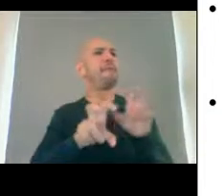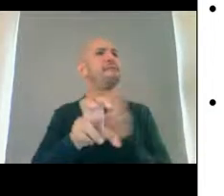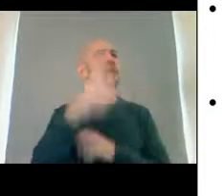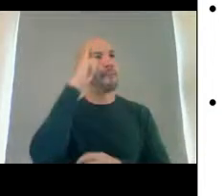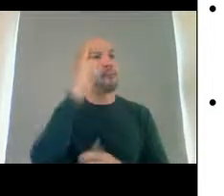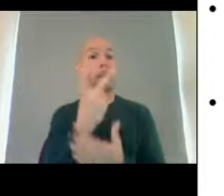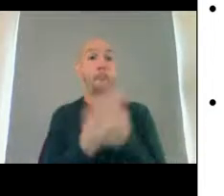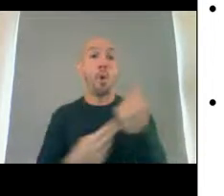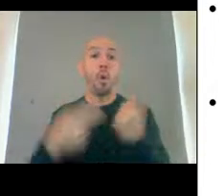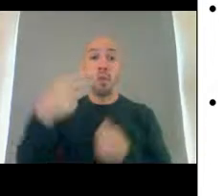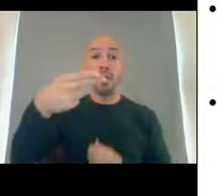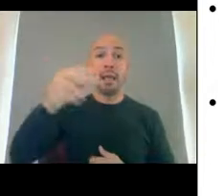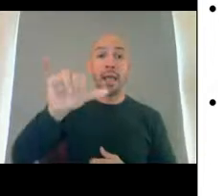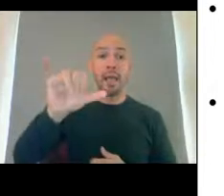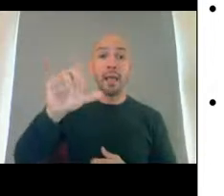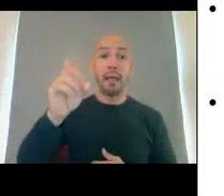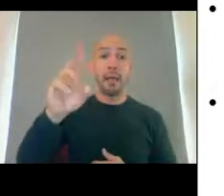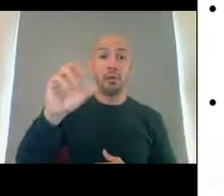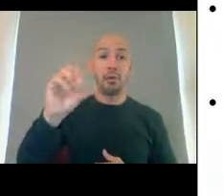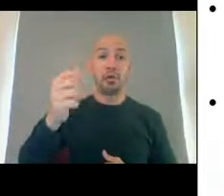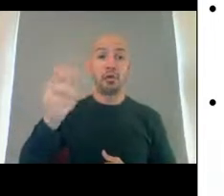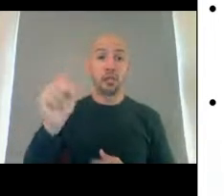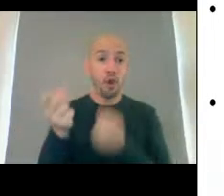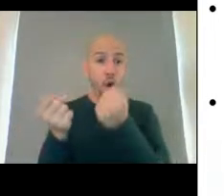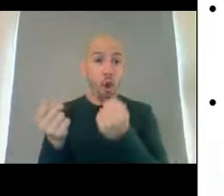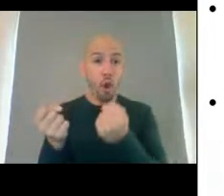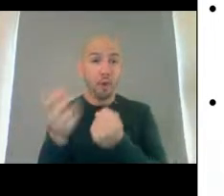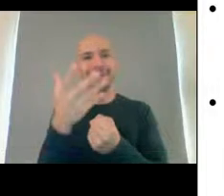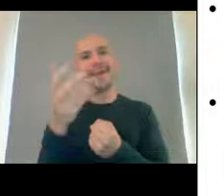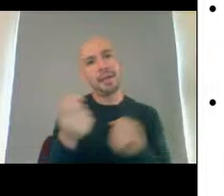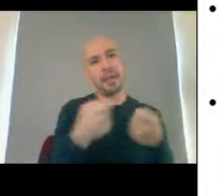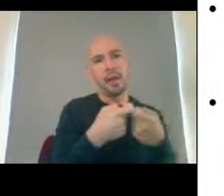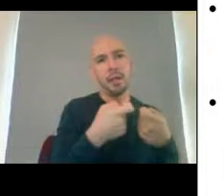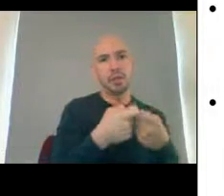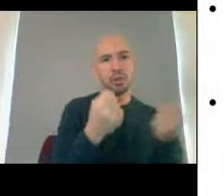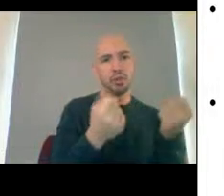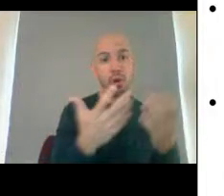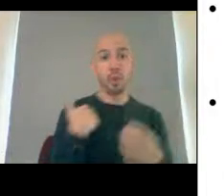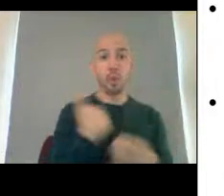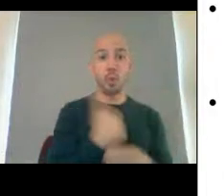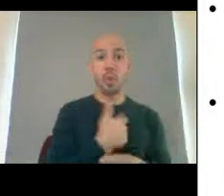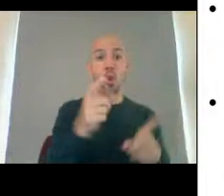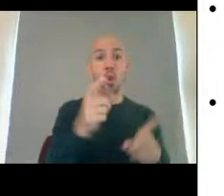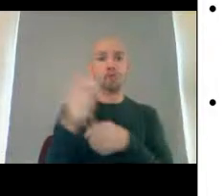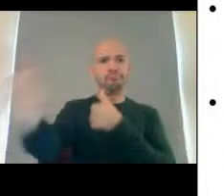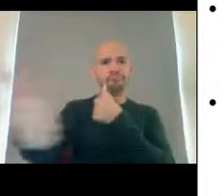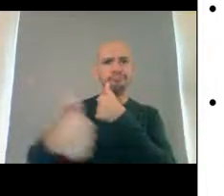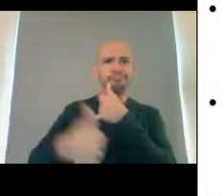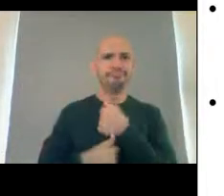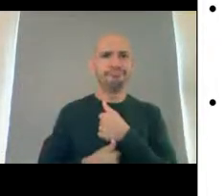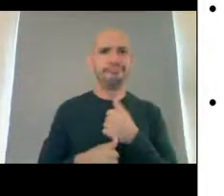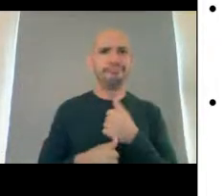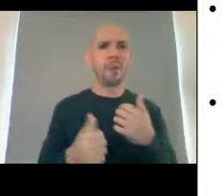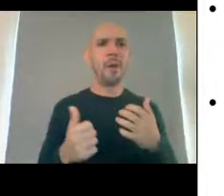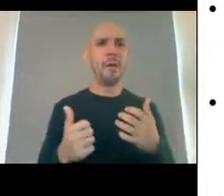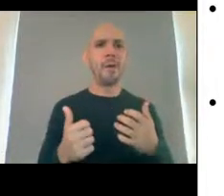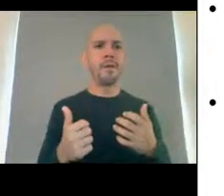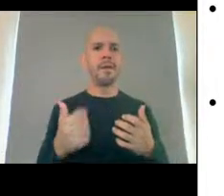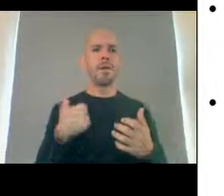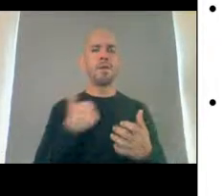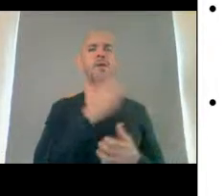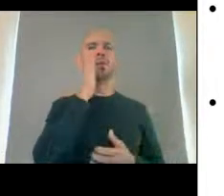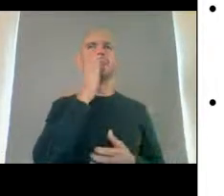overall and i i didn't get a chance to mention we also brought on board and and get a chance to talk about it at a